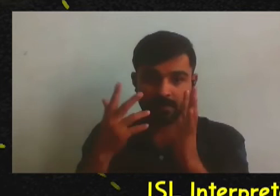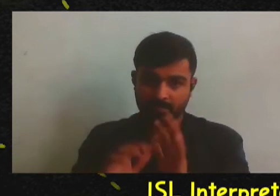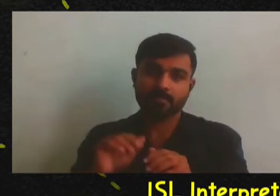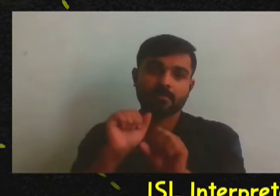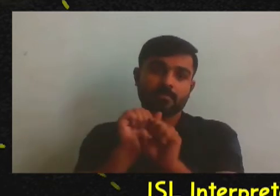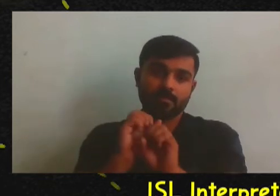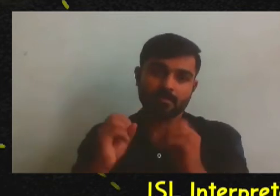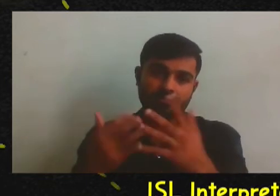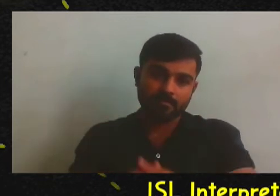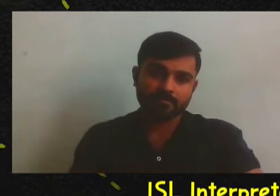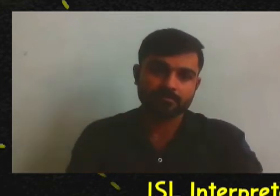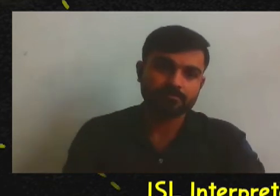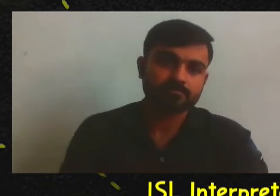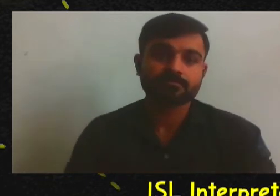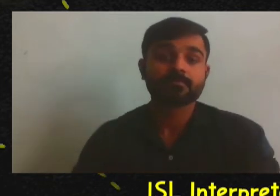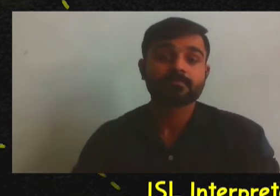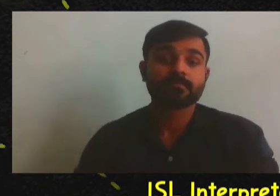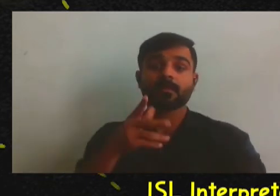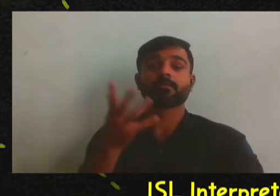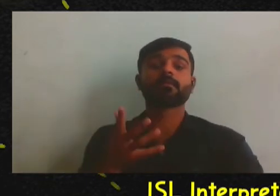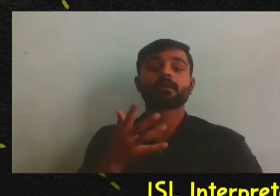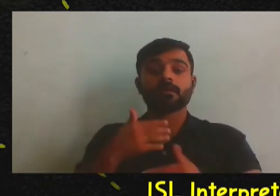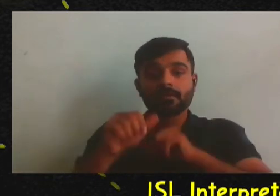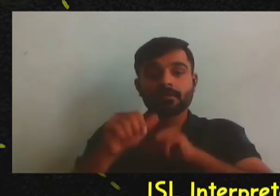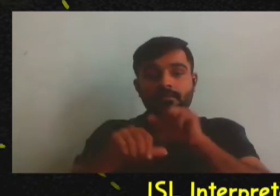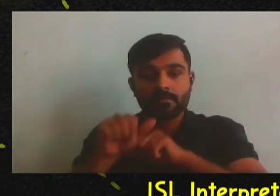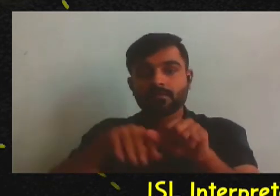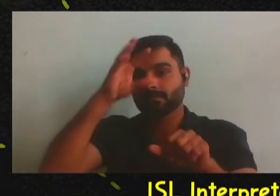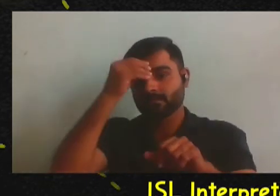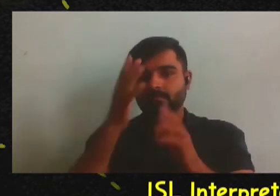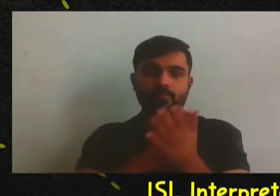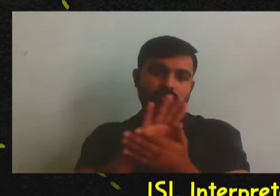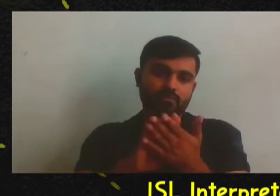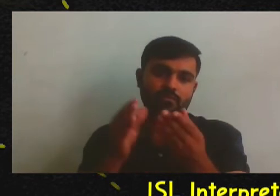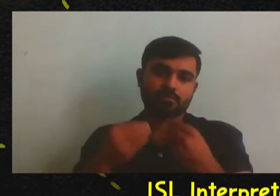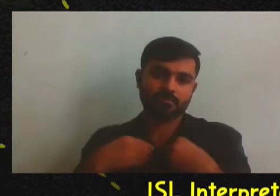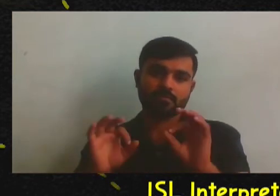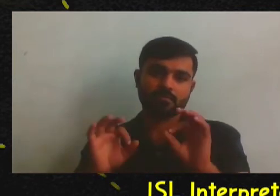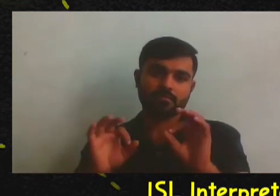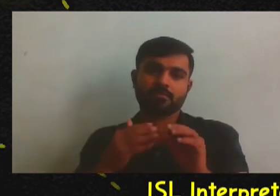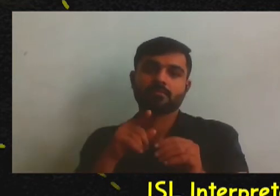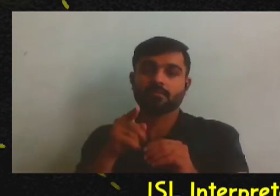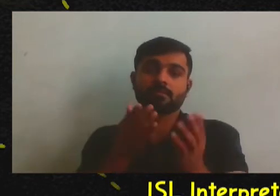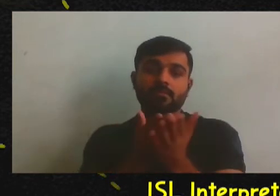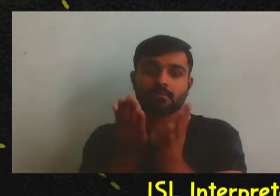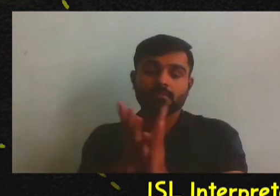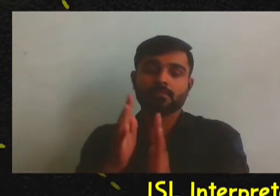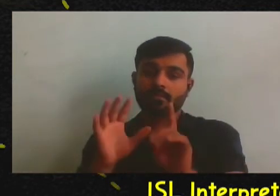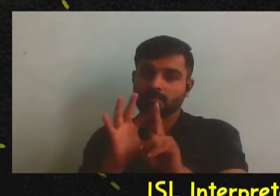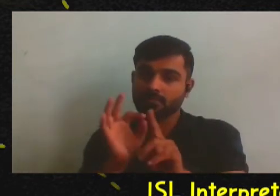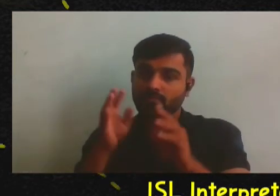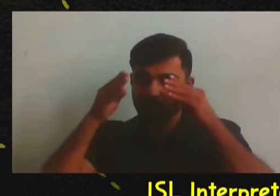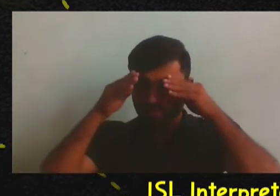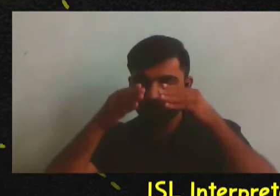for you. So it is about sticking to the process and not giving up. And that's where we kind of focus